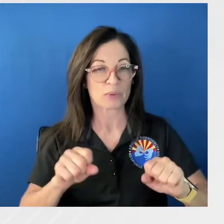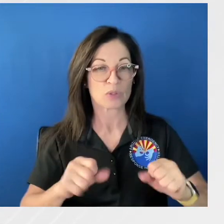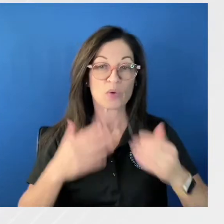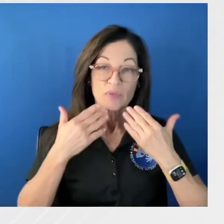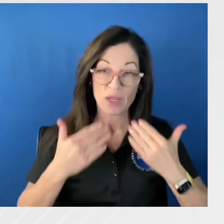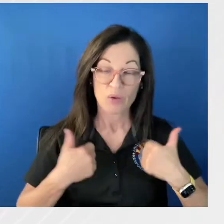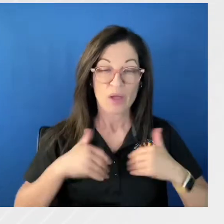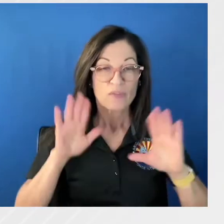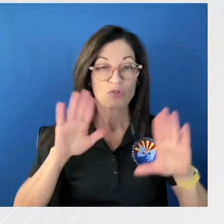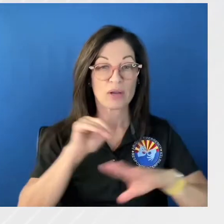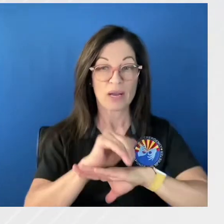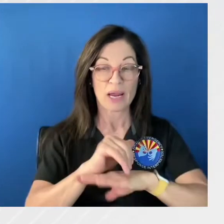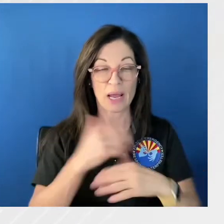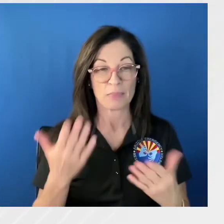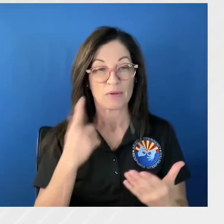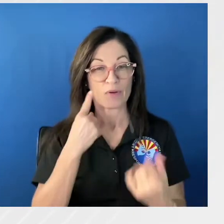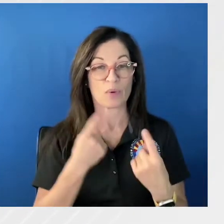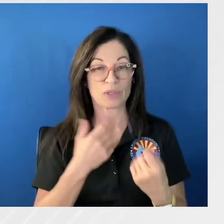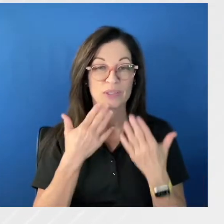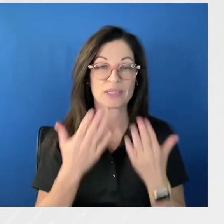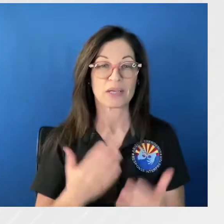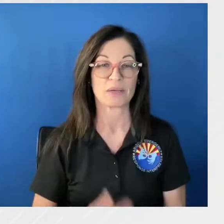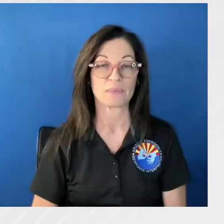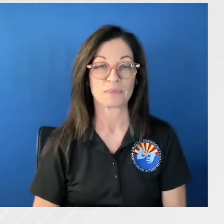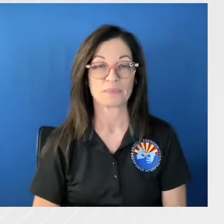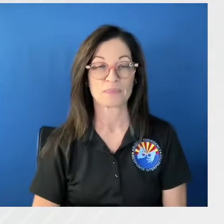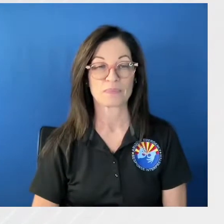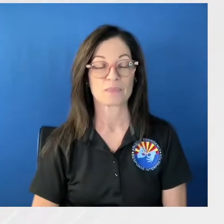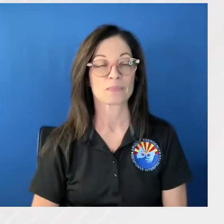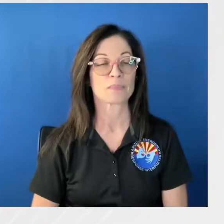for questions. Thank you.